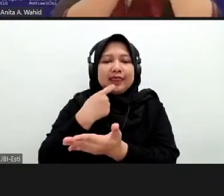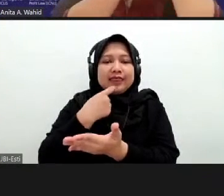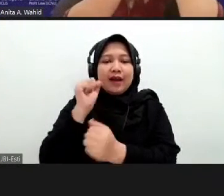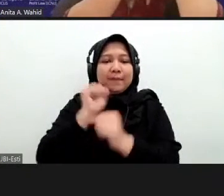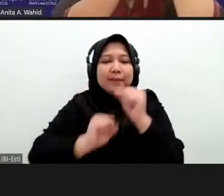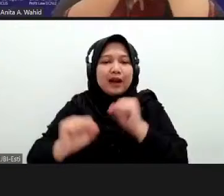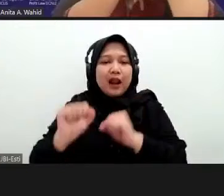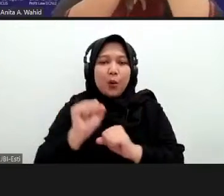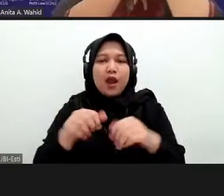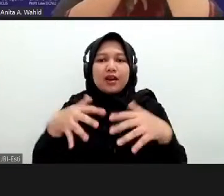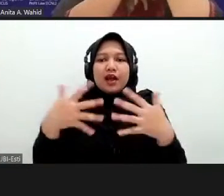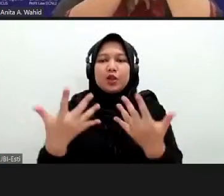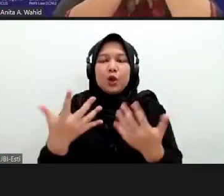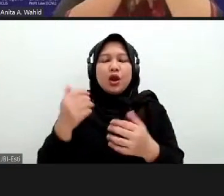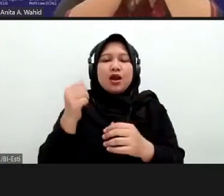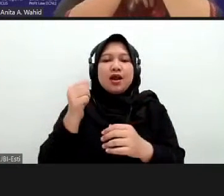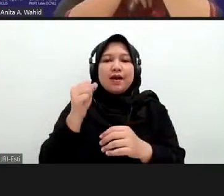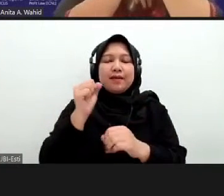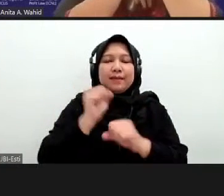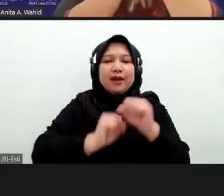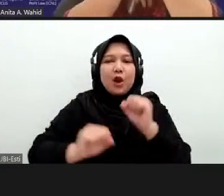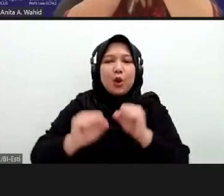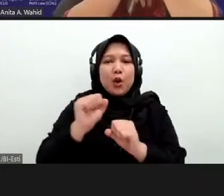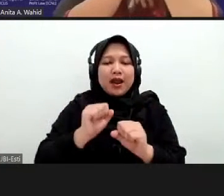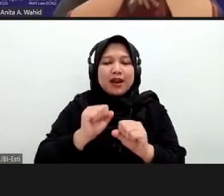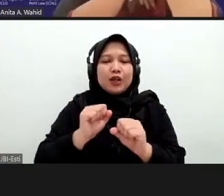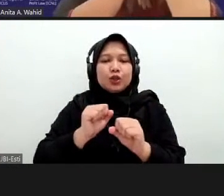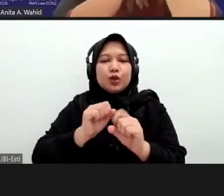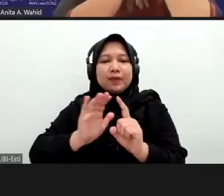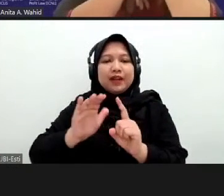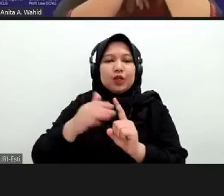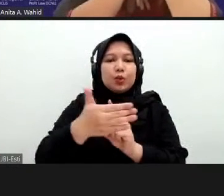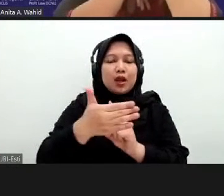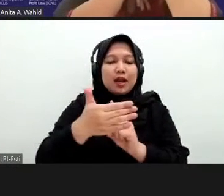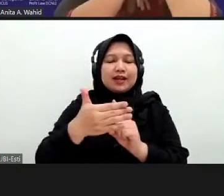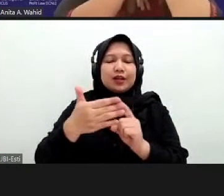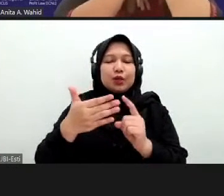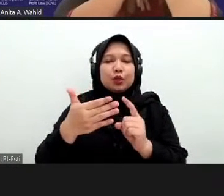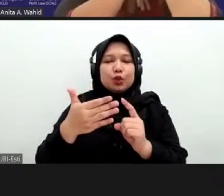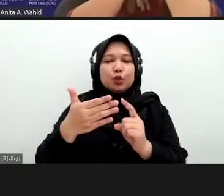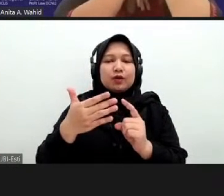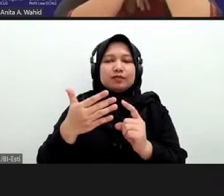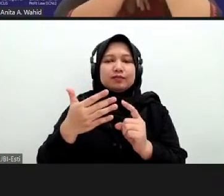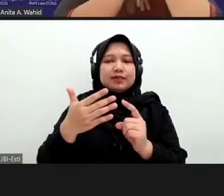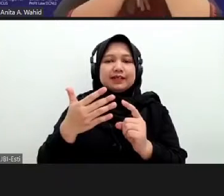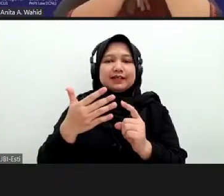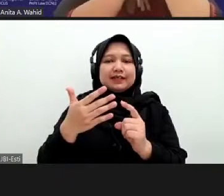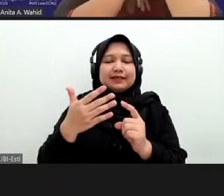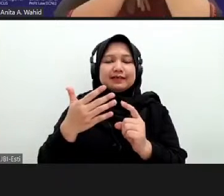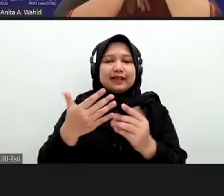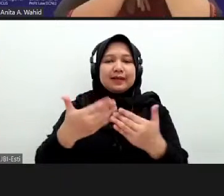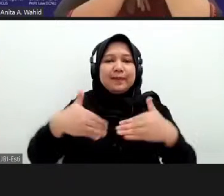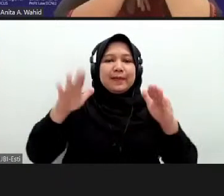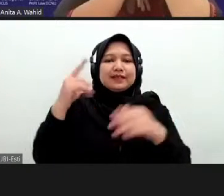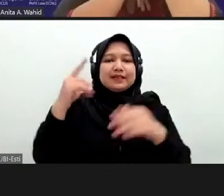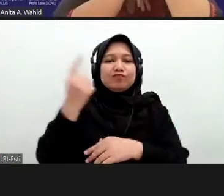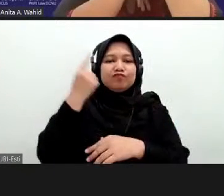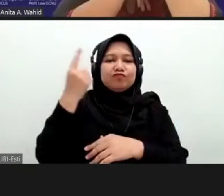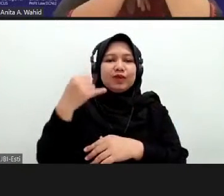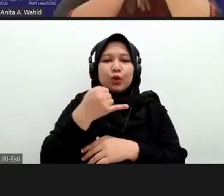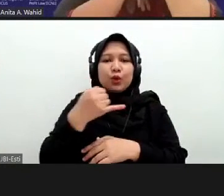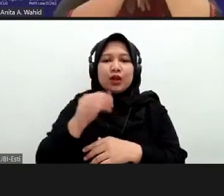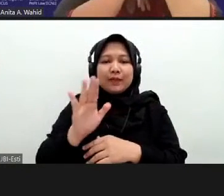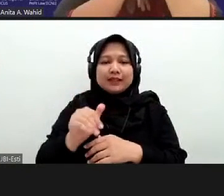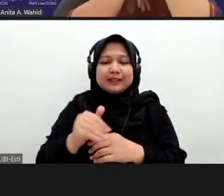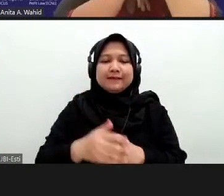they react or not responsive to that kind of civic space protections. That is my response. Thank you very